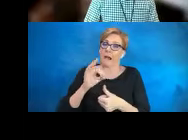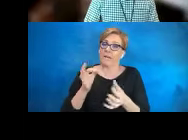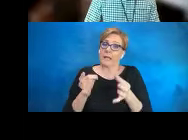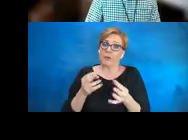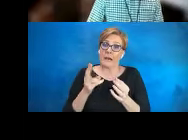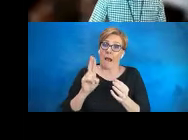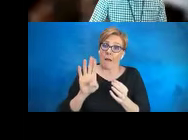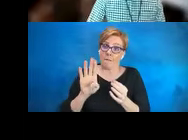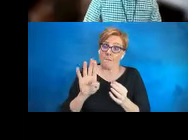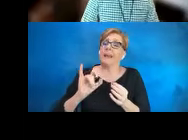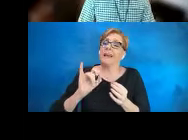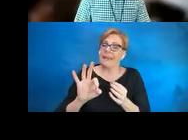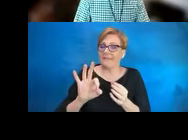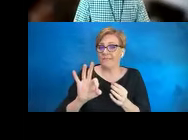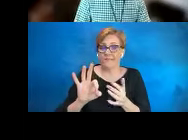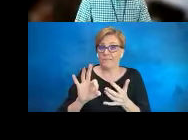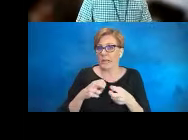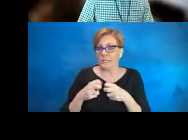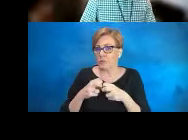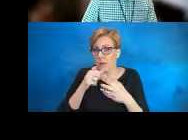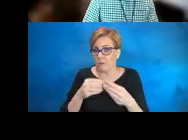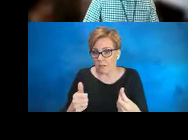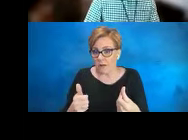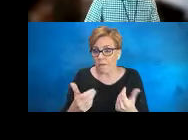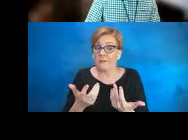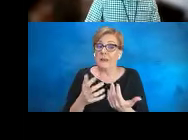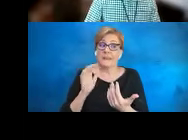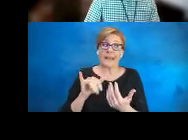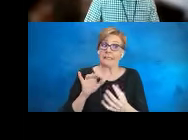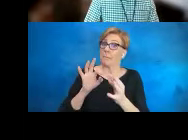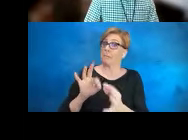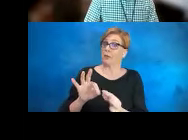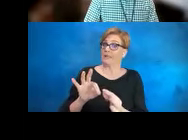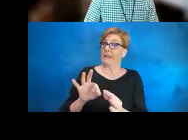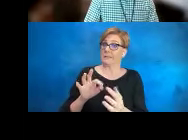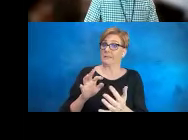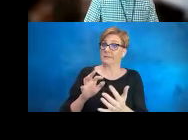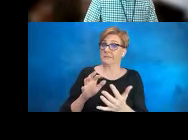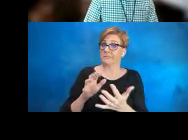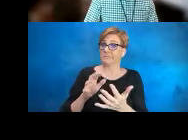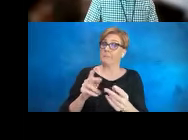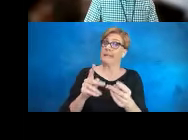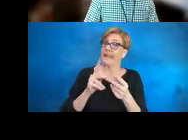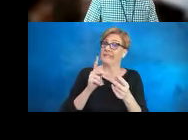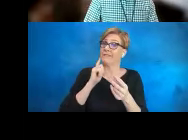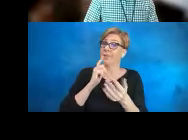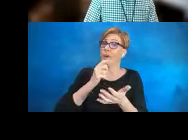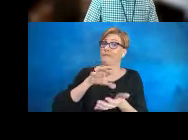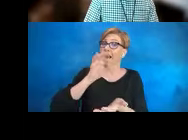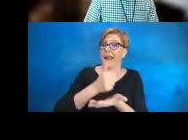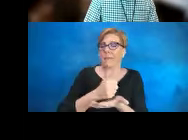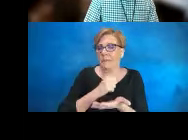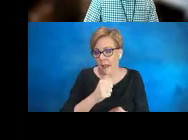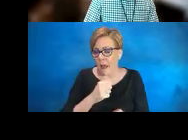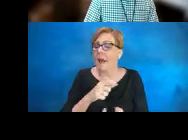being resolved. It's not a perfect solution, but that's sort of the place to try. And then again, with DDS, reaching out to the bureau chiefs and